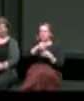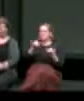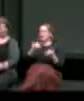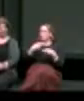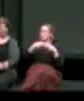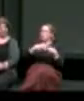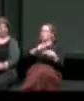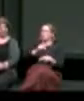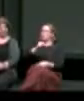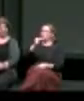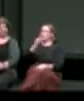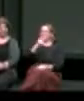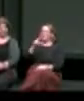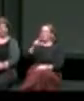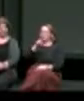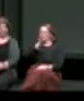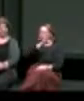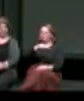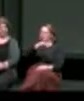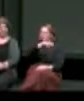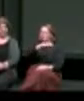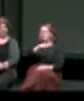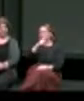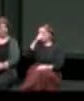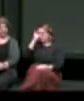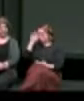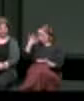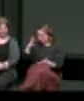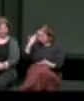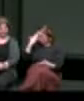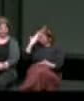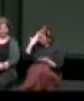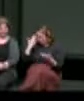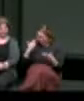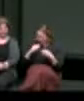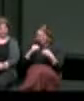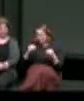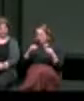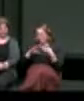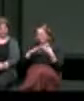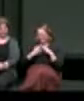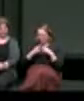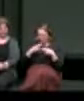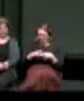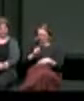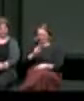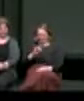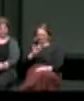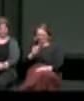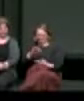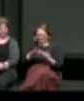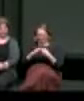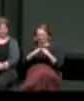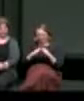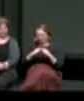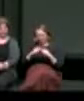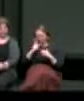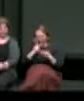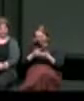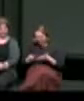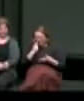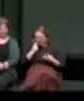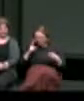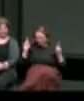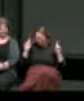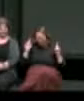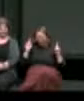now North Hill. Because you probably know this because we don't have a town named Summit City. It didn't work. It was